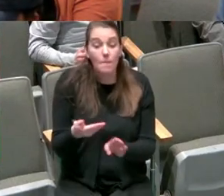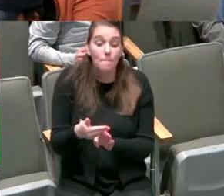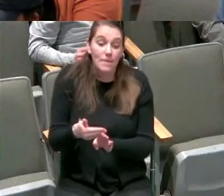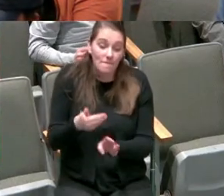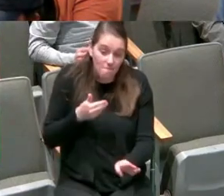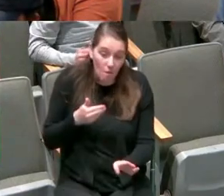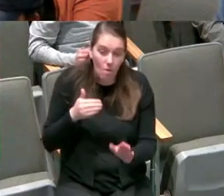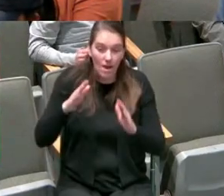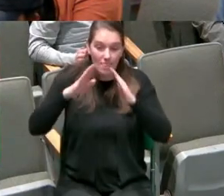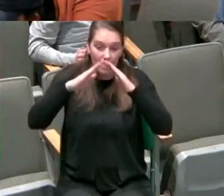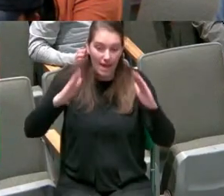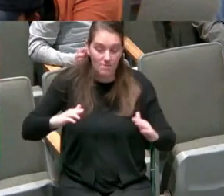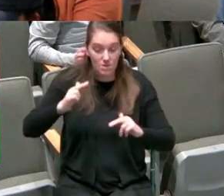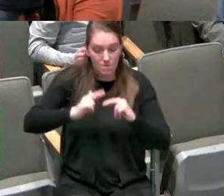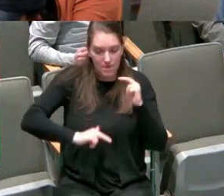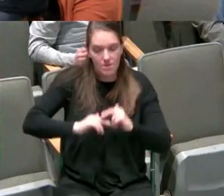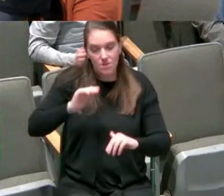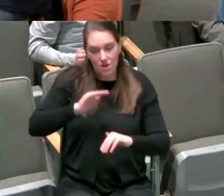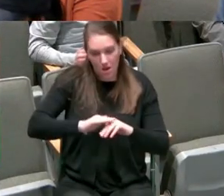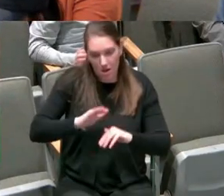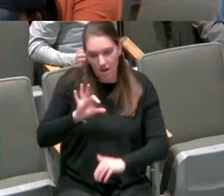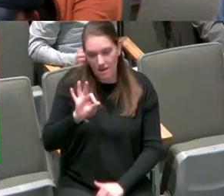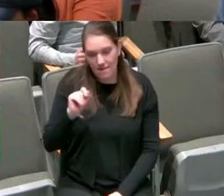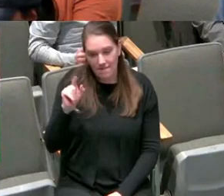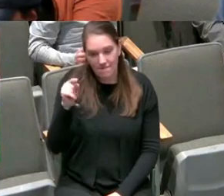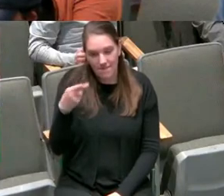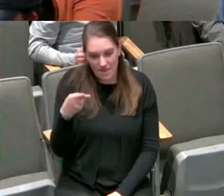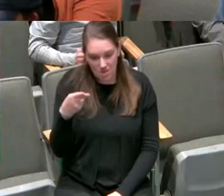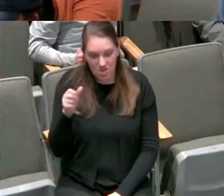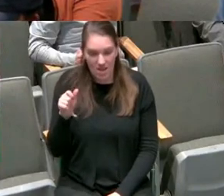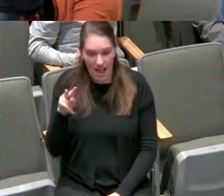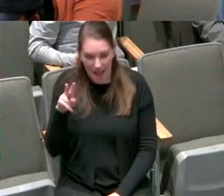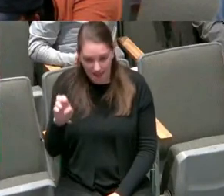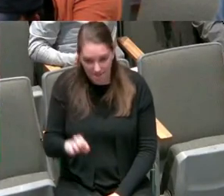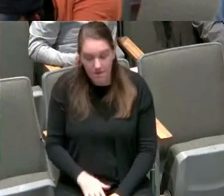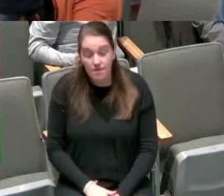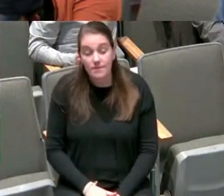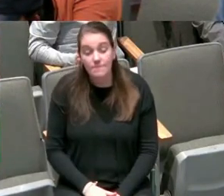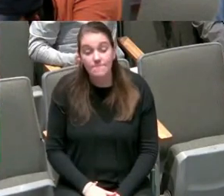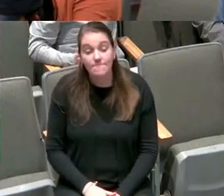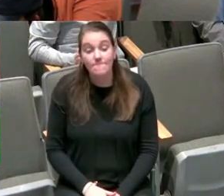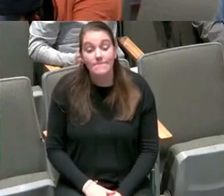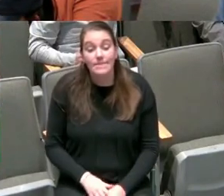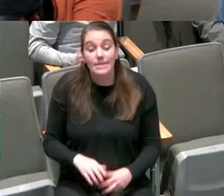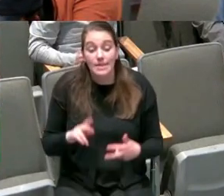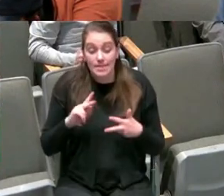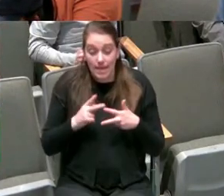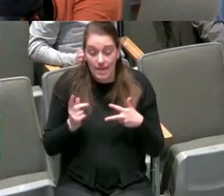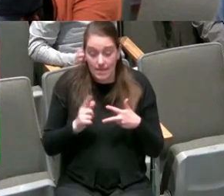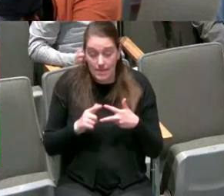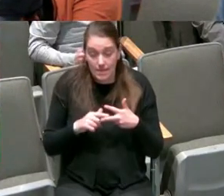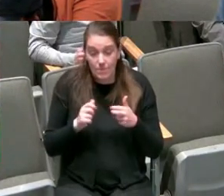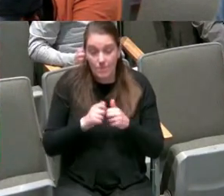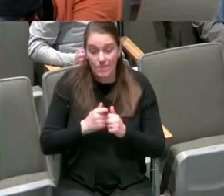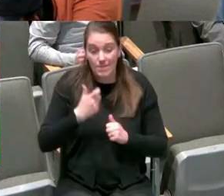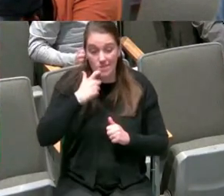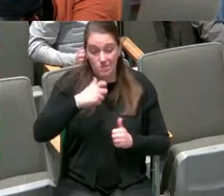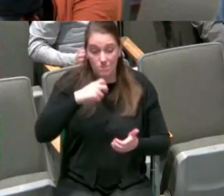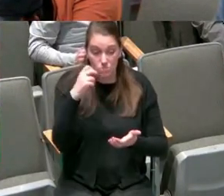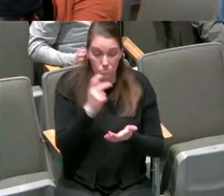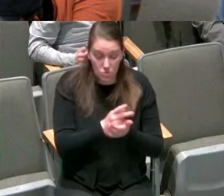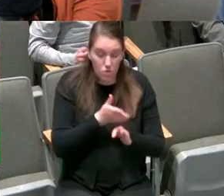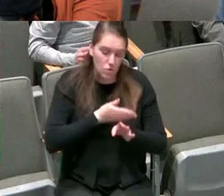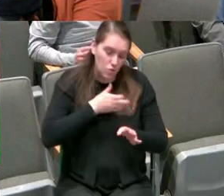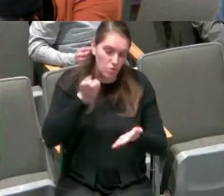houses are built on Fitch uh Fitch Avenue and then secondly with the previously approved skate park improvements